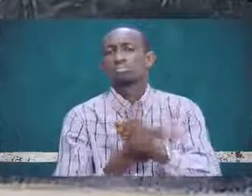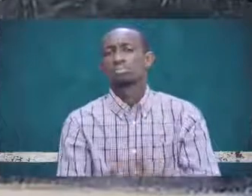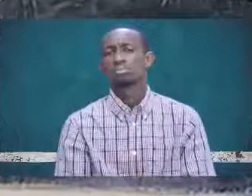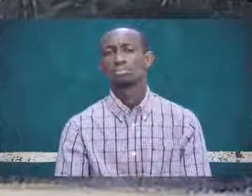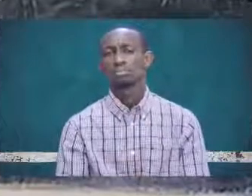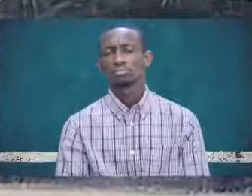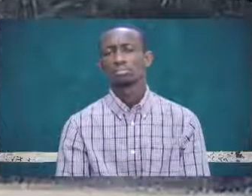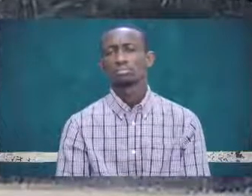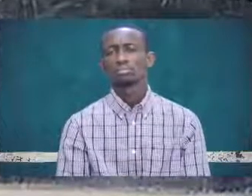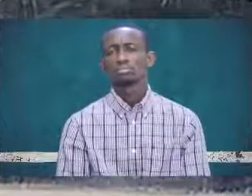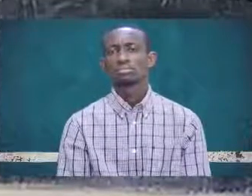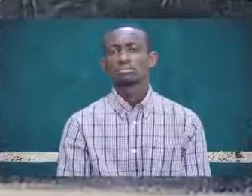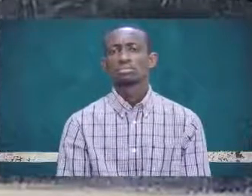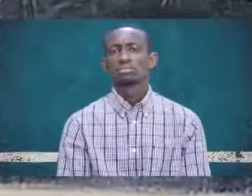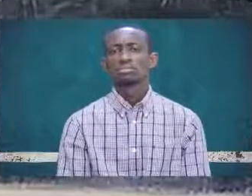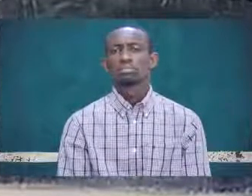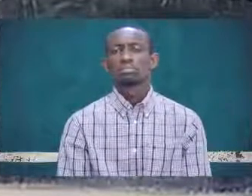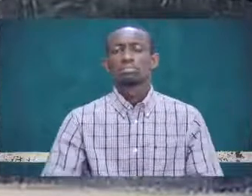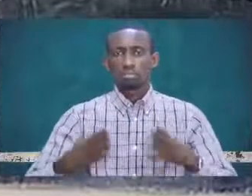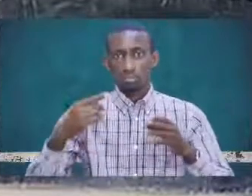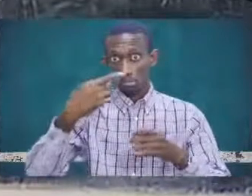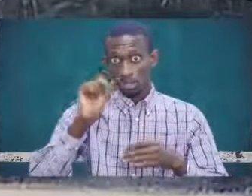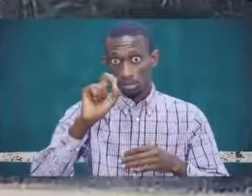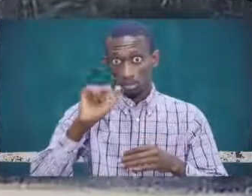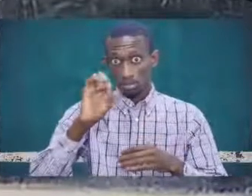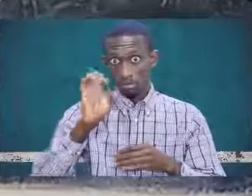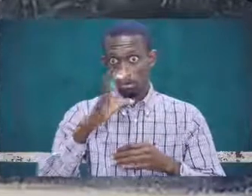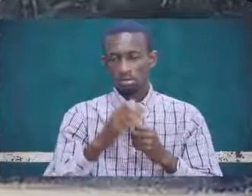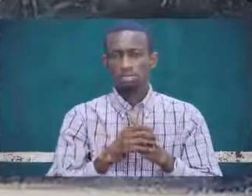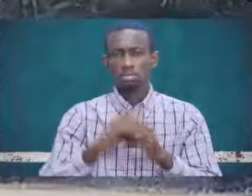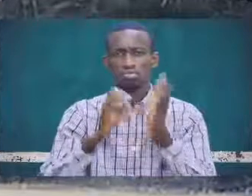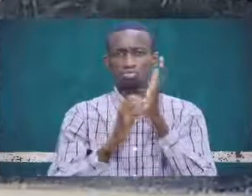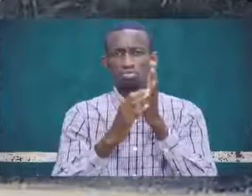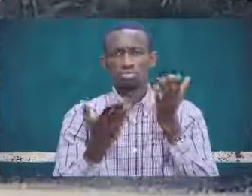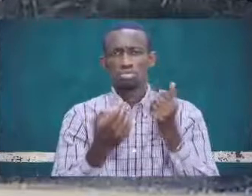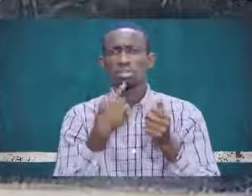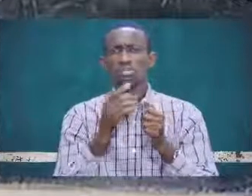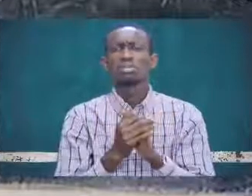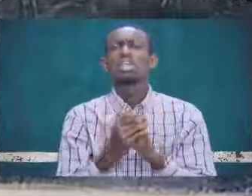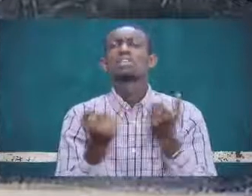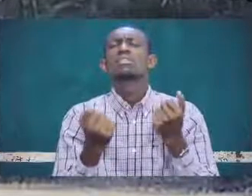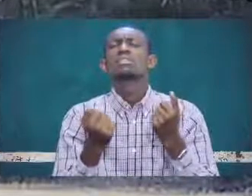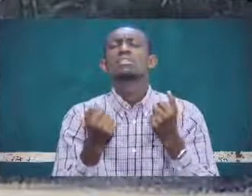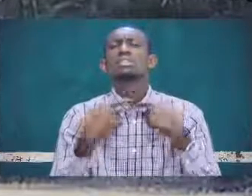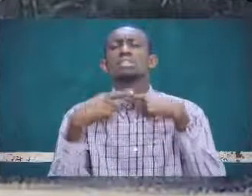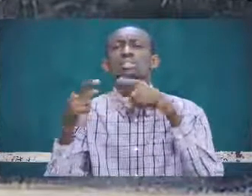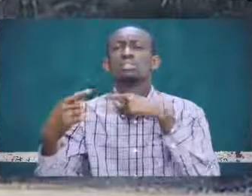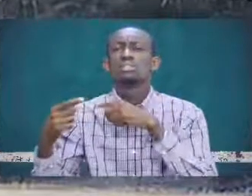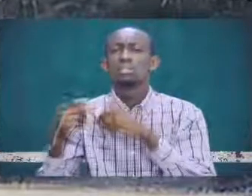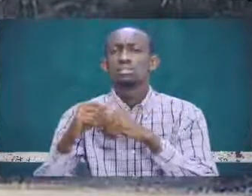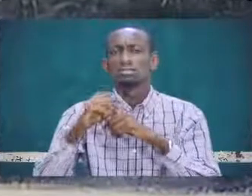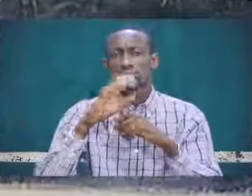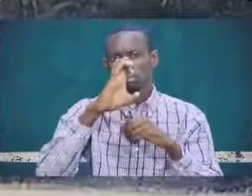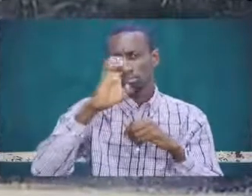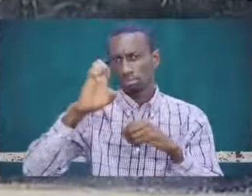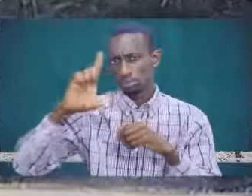So you can say the gastric juice, I said, each of these substances are released by different cells lining inside the